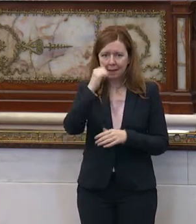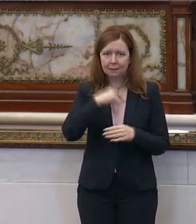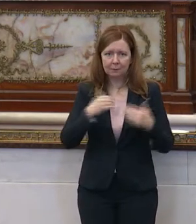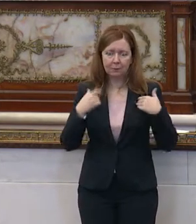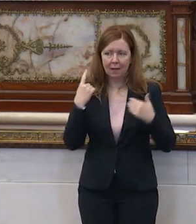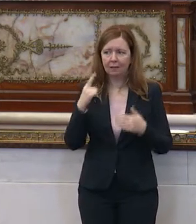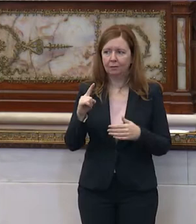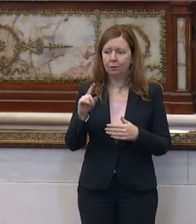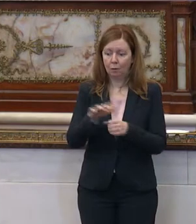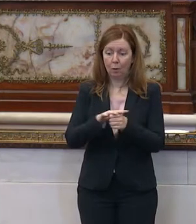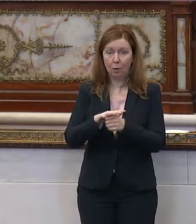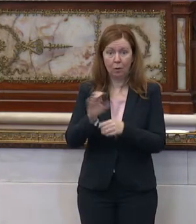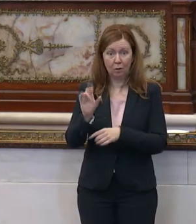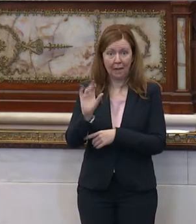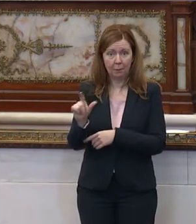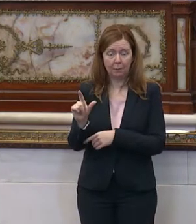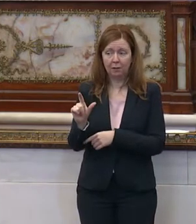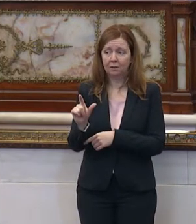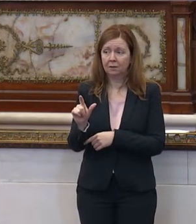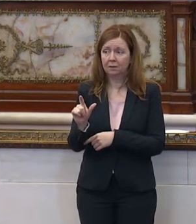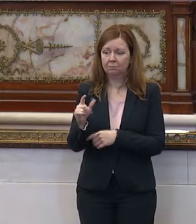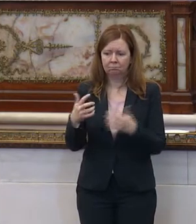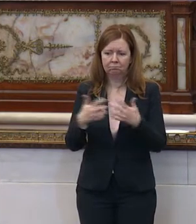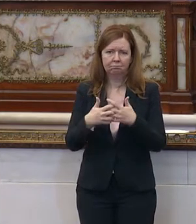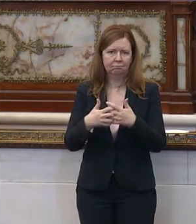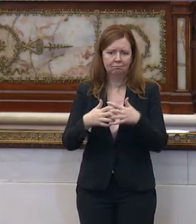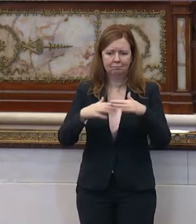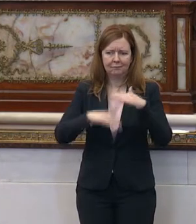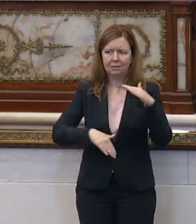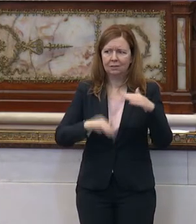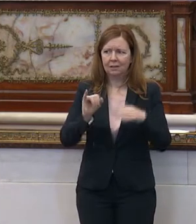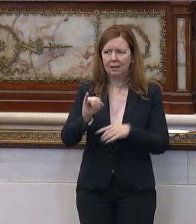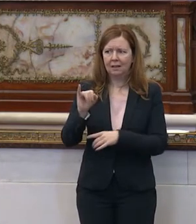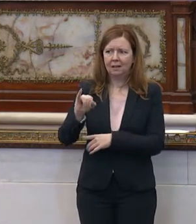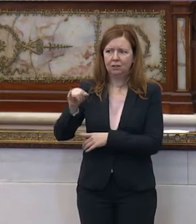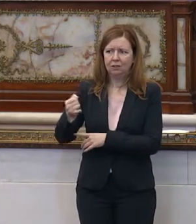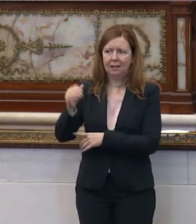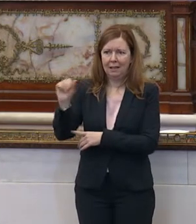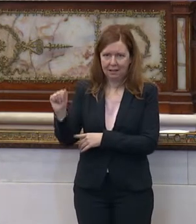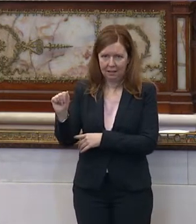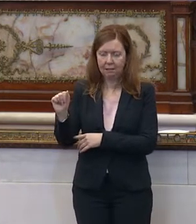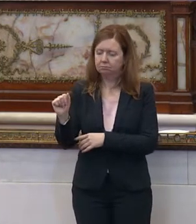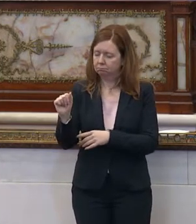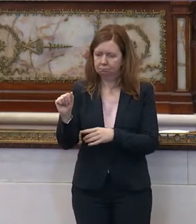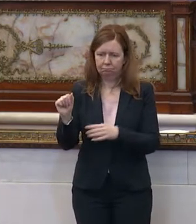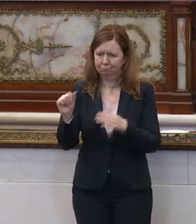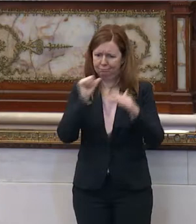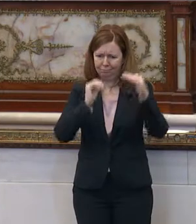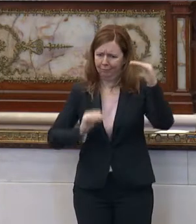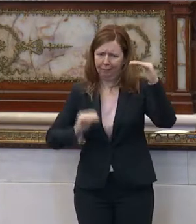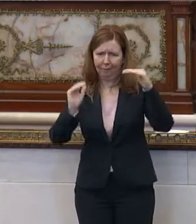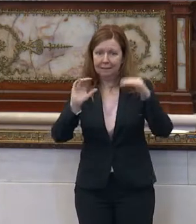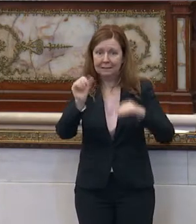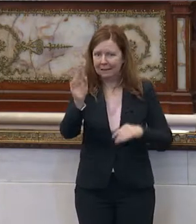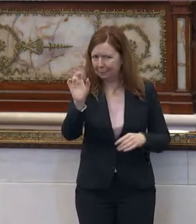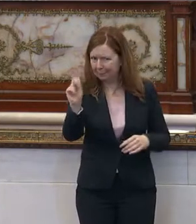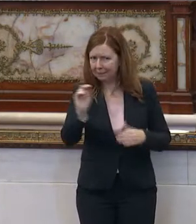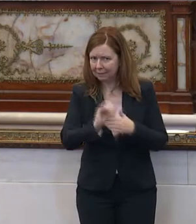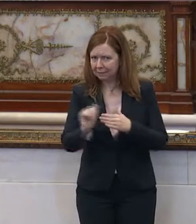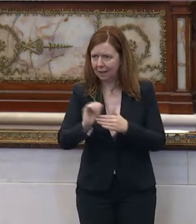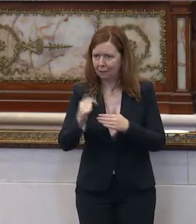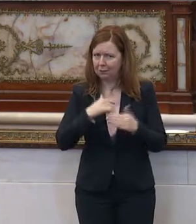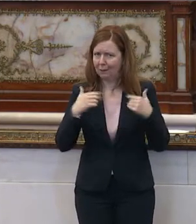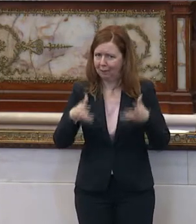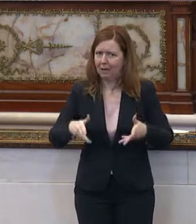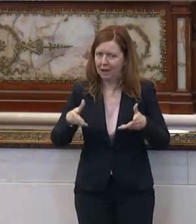have for our local capital matches under IIJA will come nowhere near the $10 billion of room we